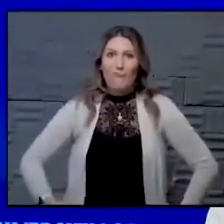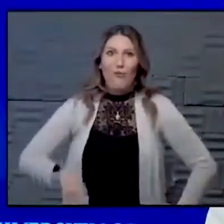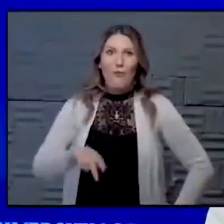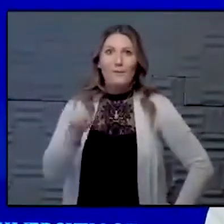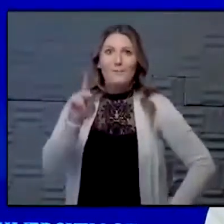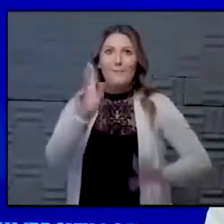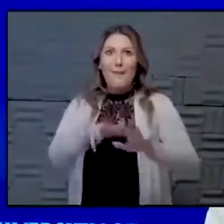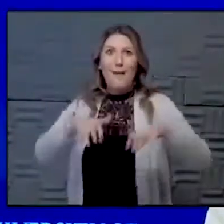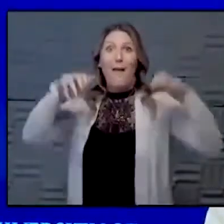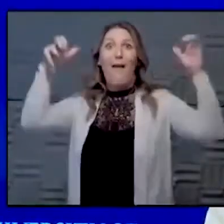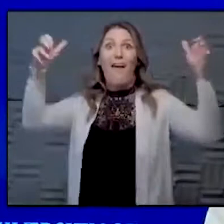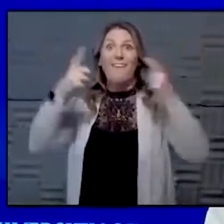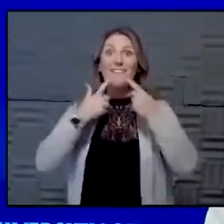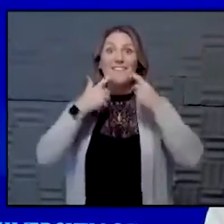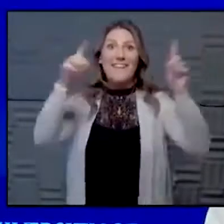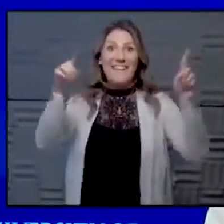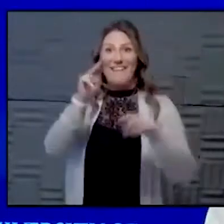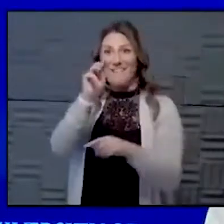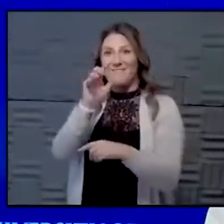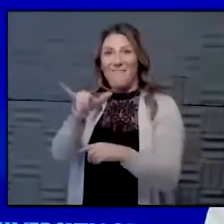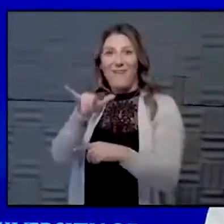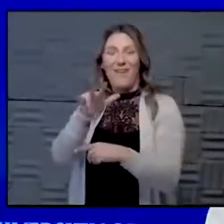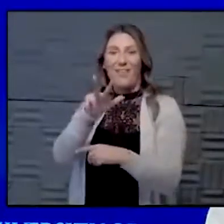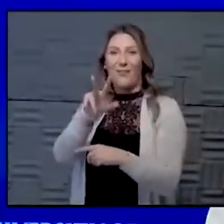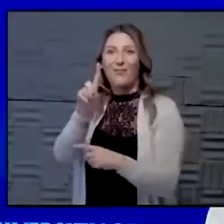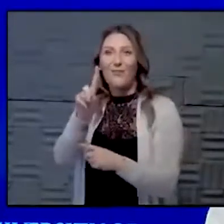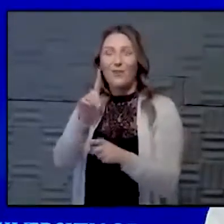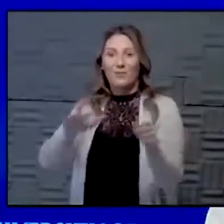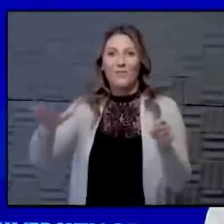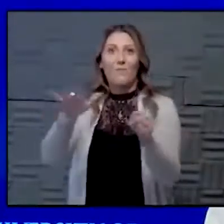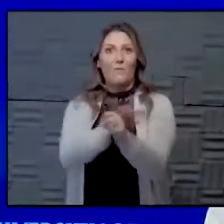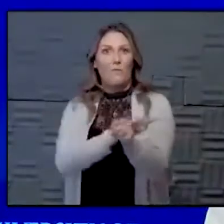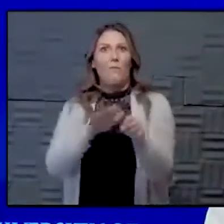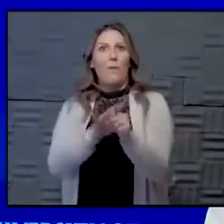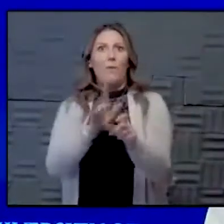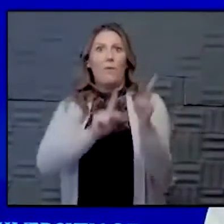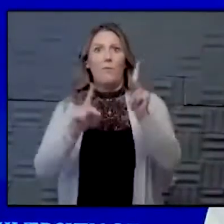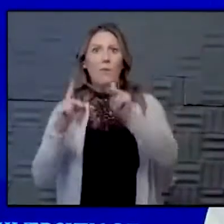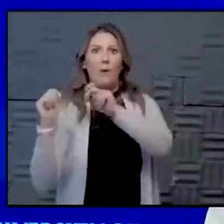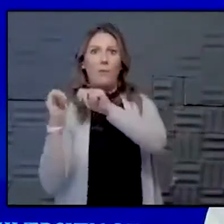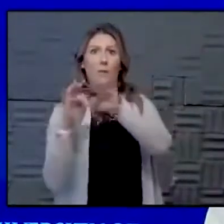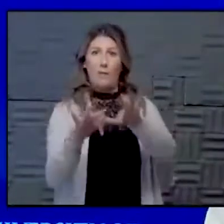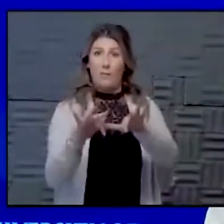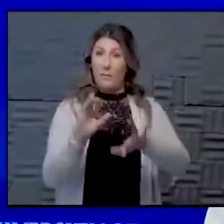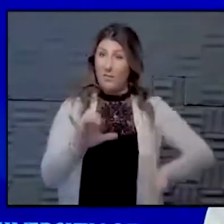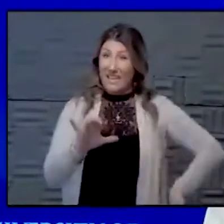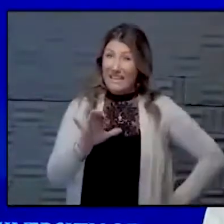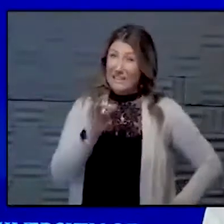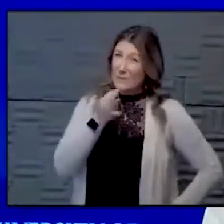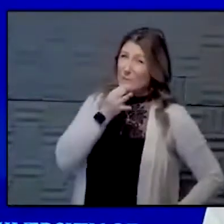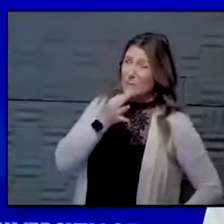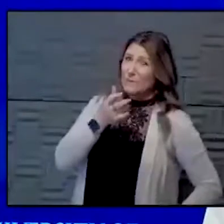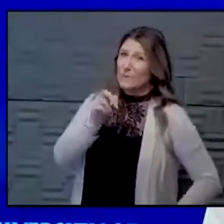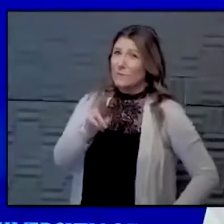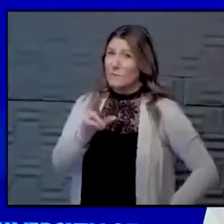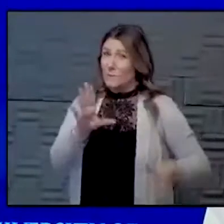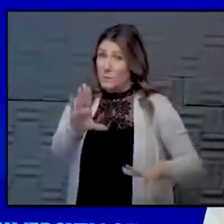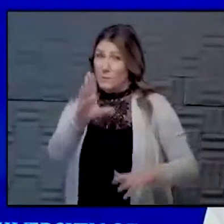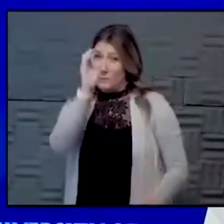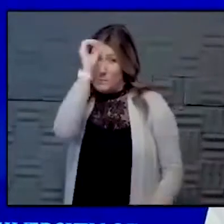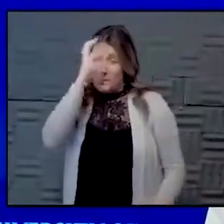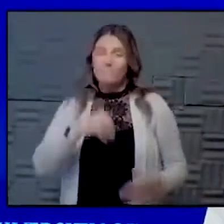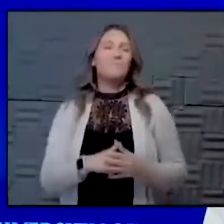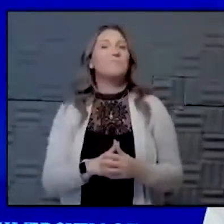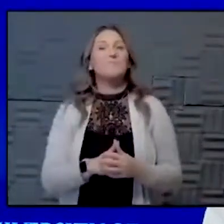trigger yesterday for May 31st, opening up to full capacity. Is that too soon? What's your thought? First of